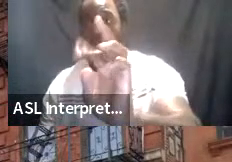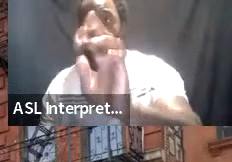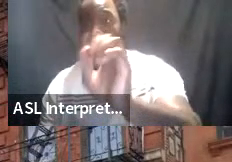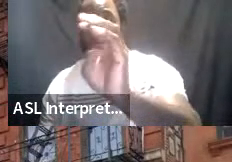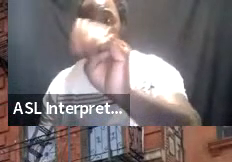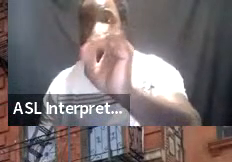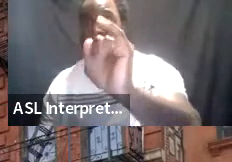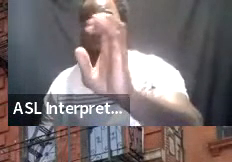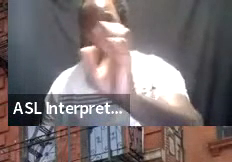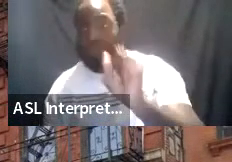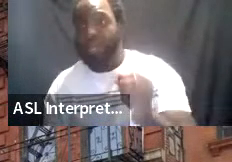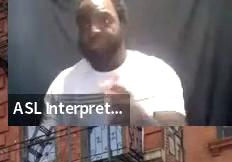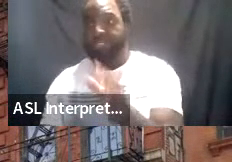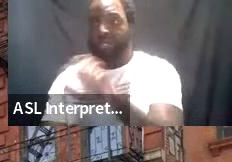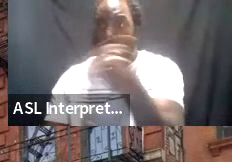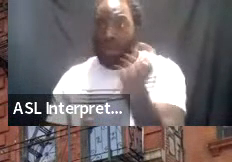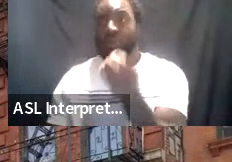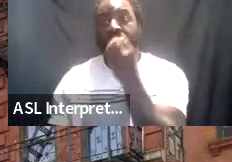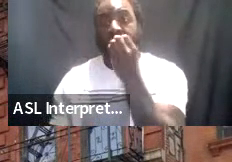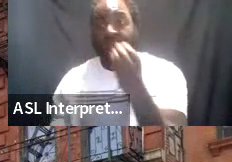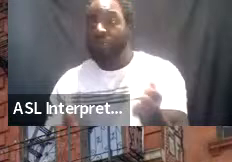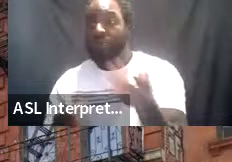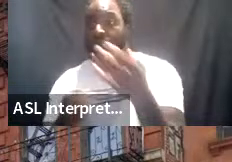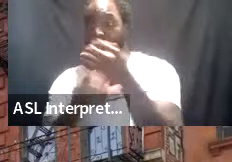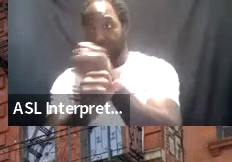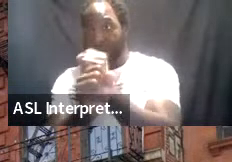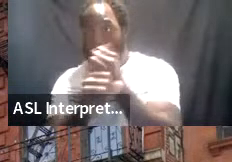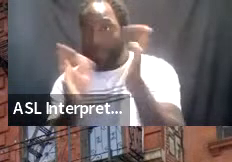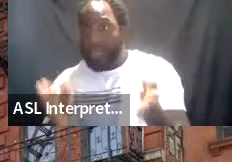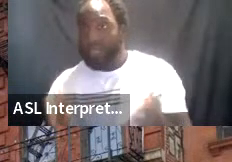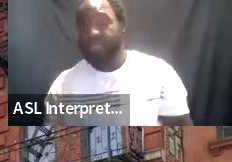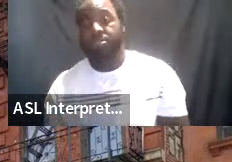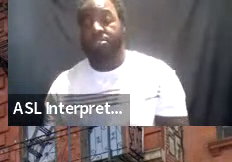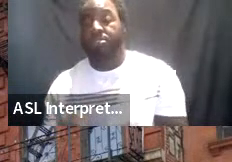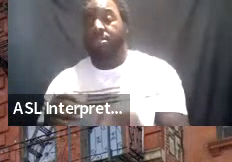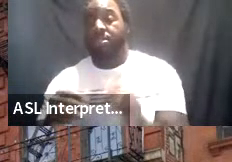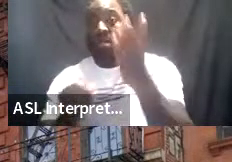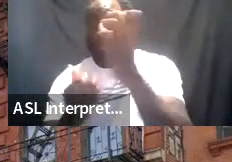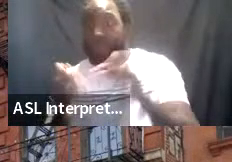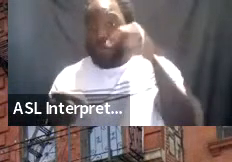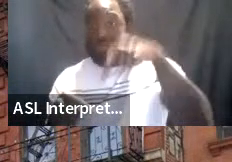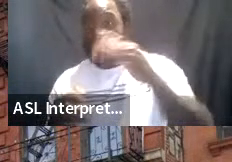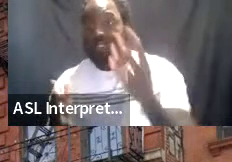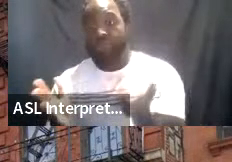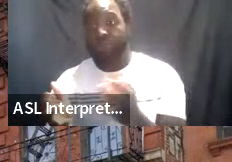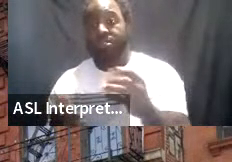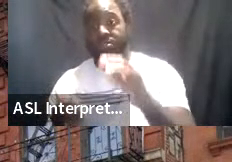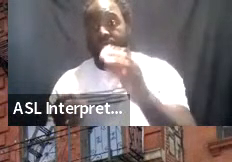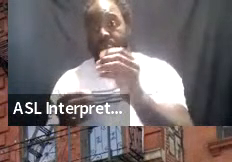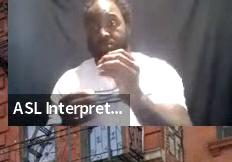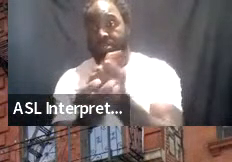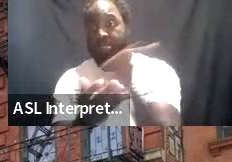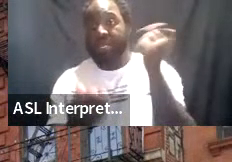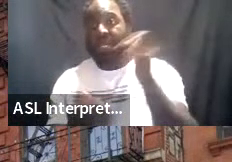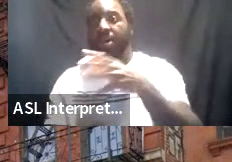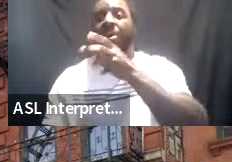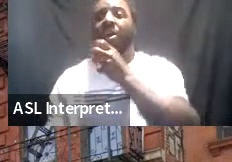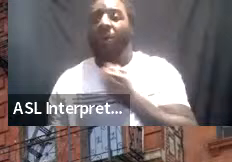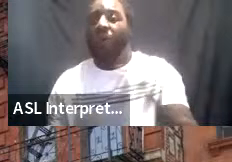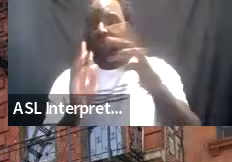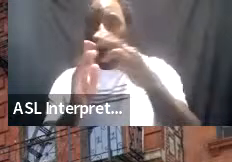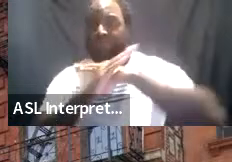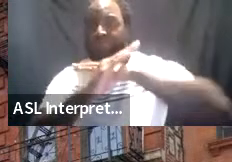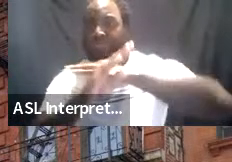food producers and other kinds of manufacturers. As part of this, we want to also remove the outdated restrictions on social